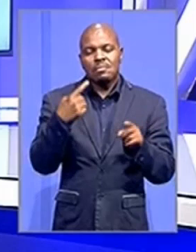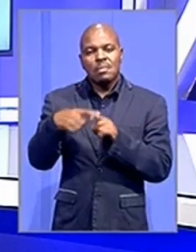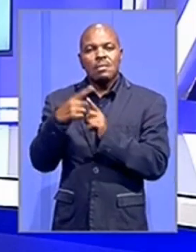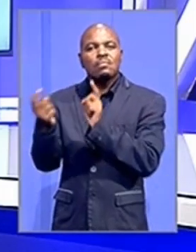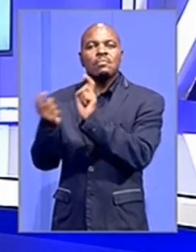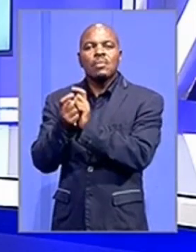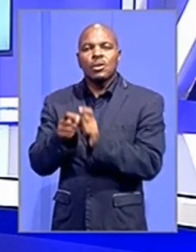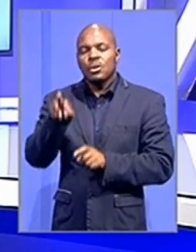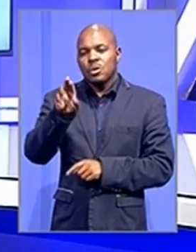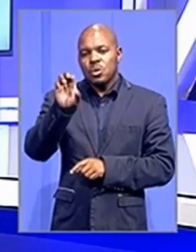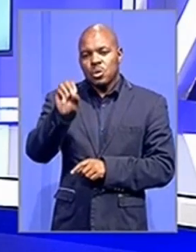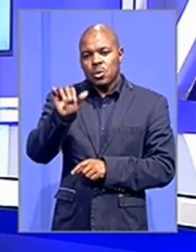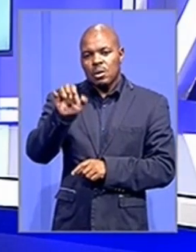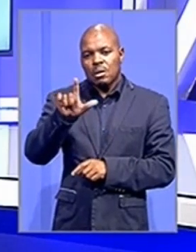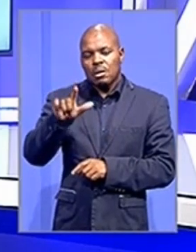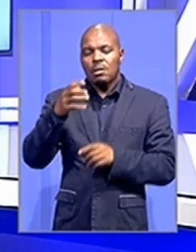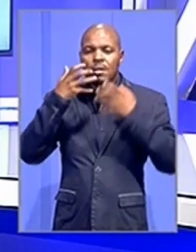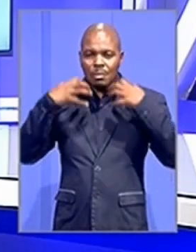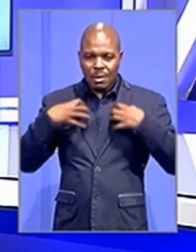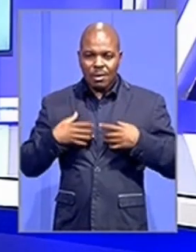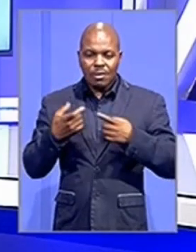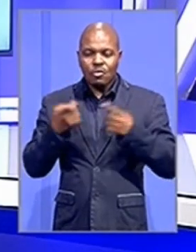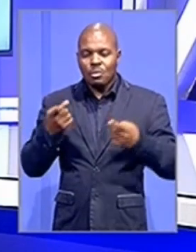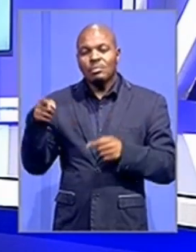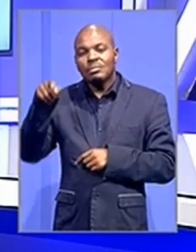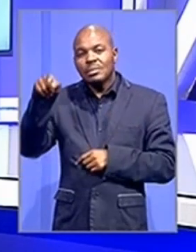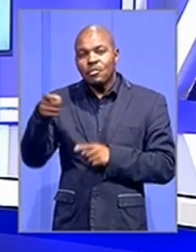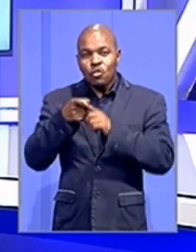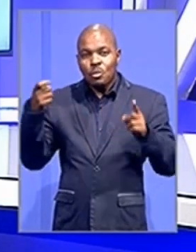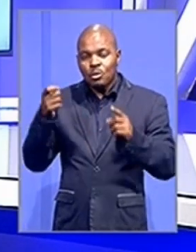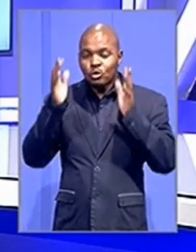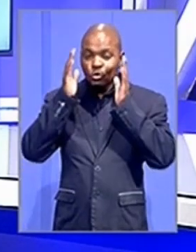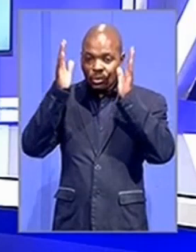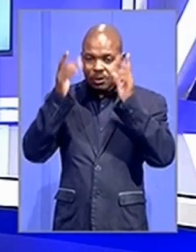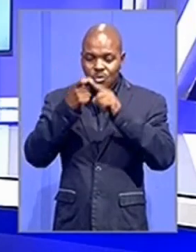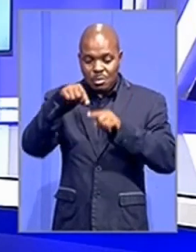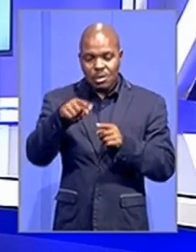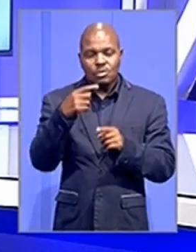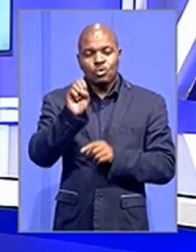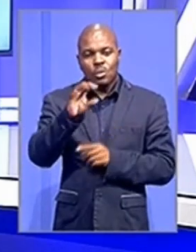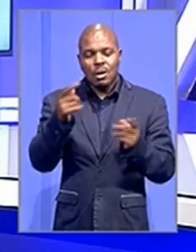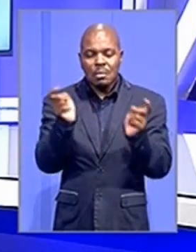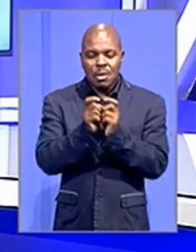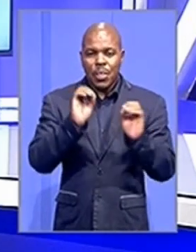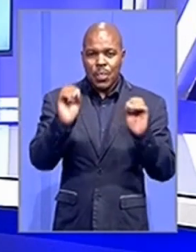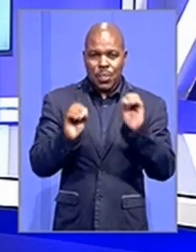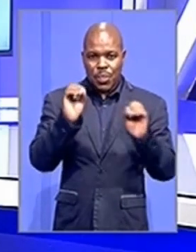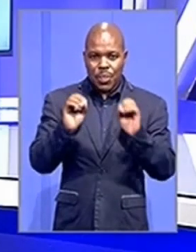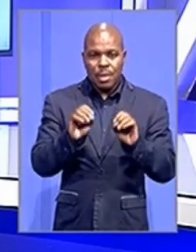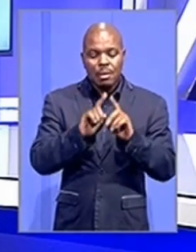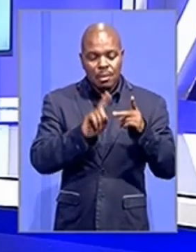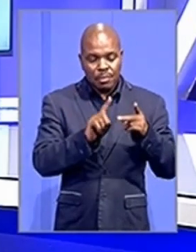kgatlhampana le sa Royal Leopards ka Eswatini ka Soweto gomme dino e sale lefela go lefela go sa